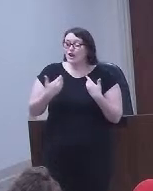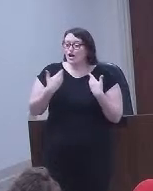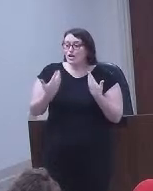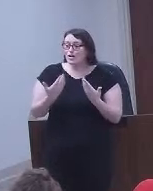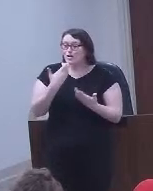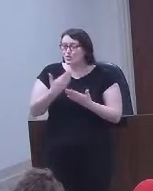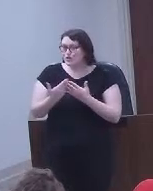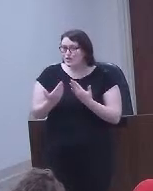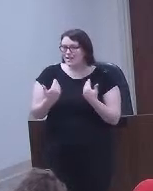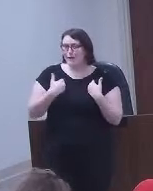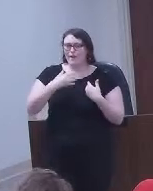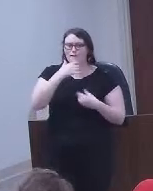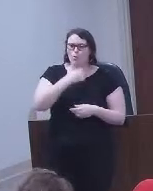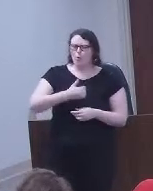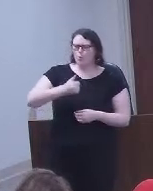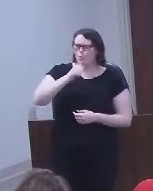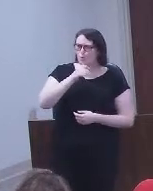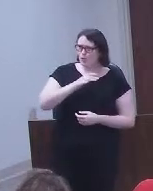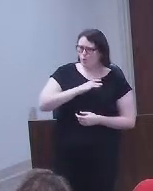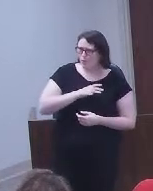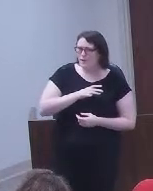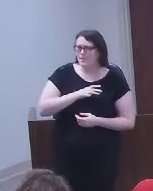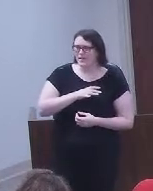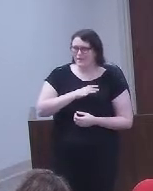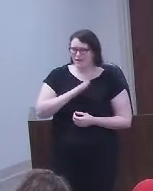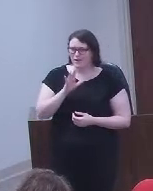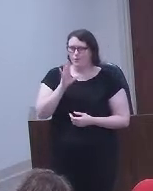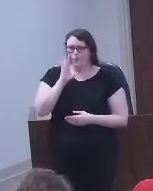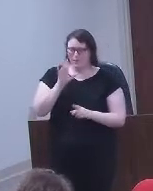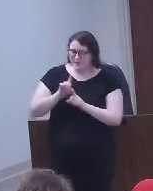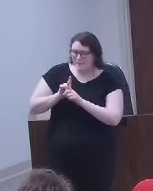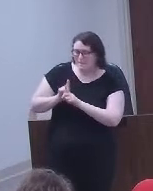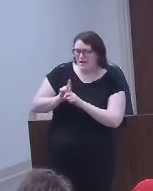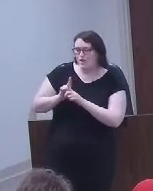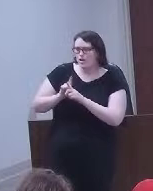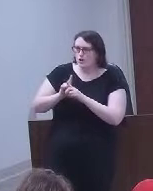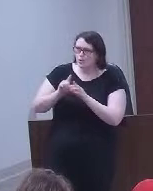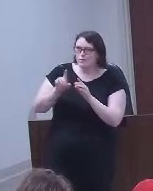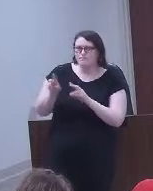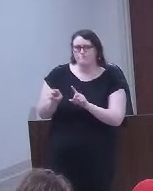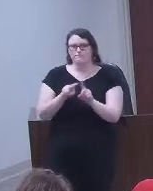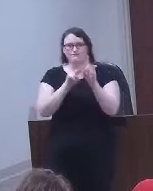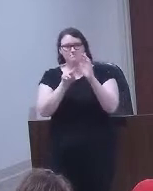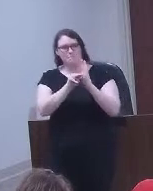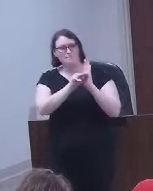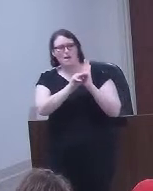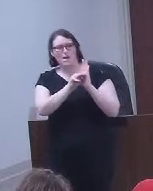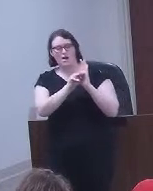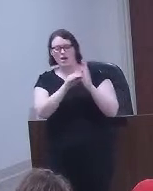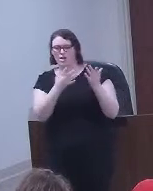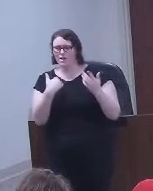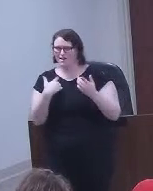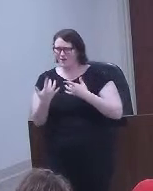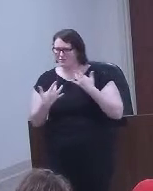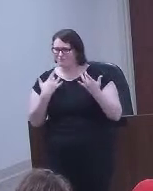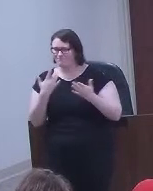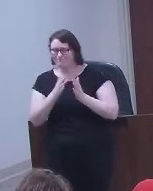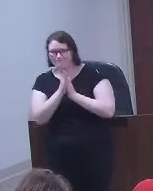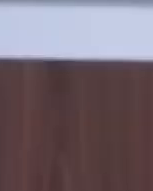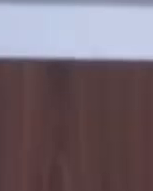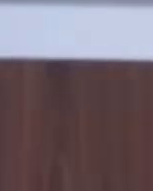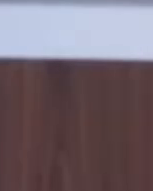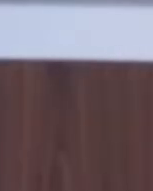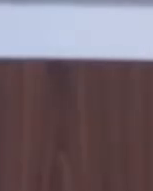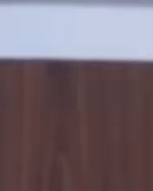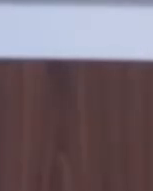older women that will mentor you and model for you, and I look forward to all the great things